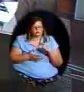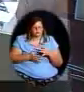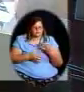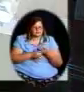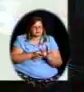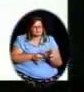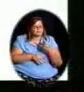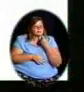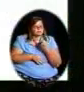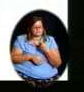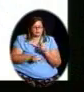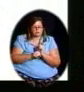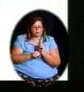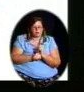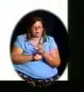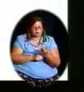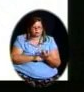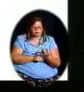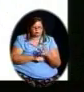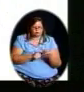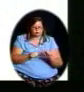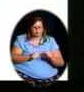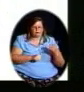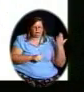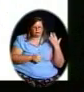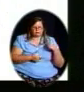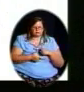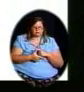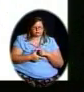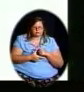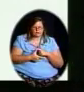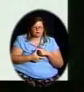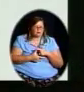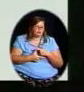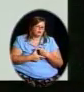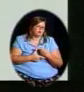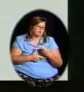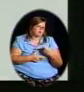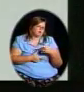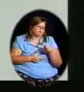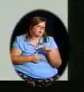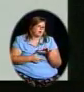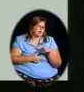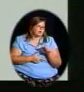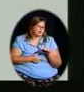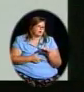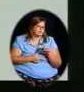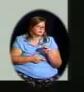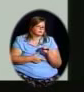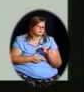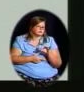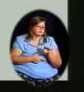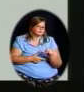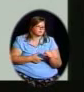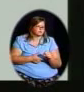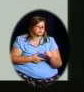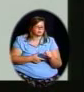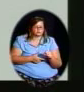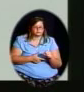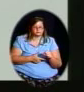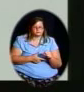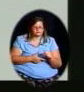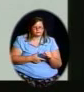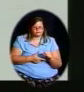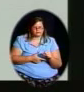say we're working in two areas. We're working on academics, which makes sense. We have to work on what students will know and be able to do.